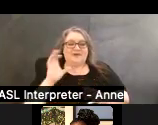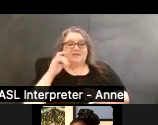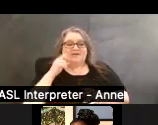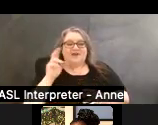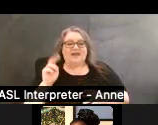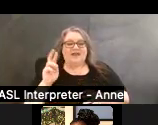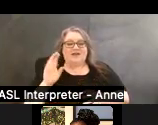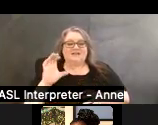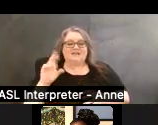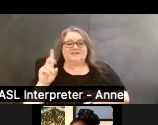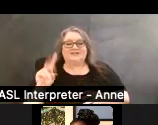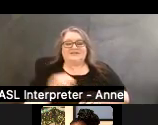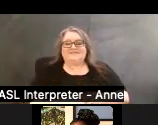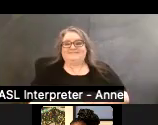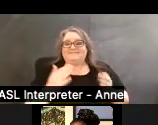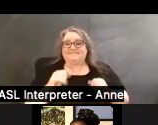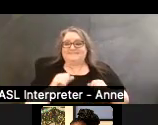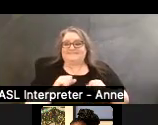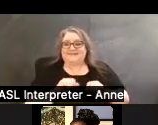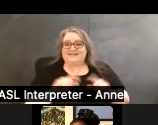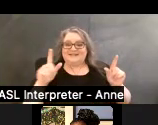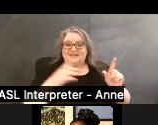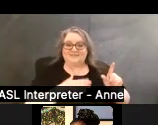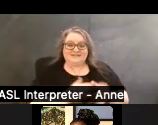NRCDV. Next slide, please.